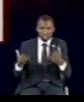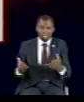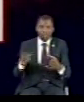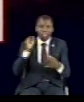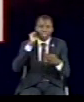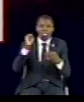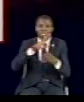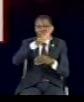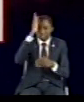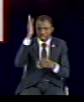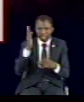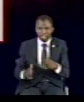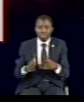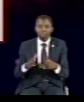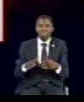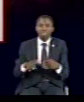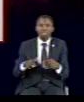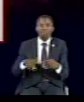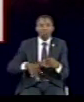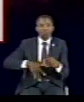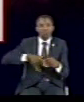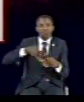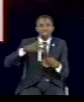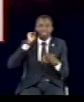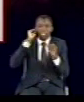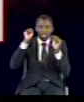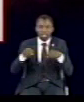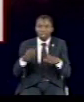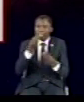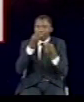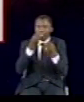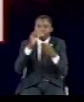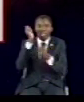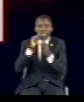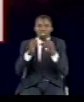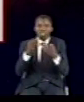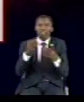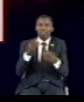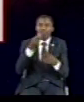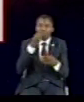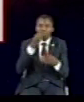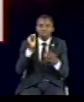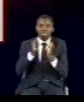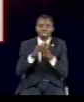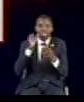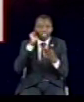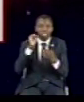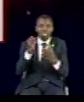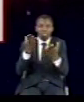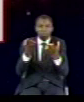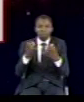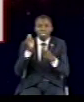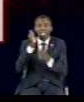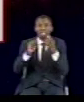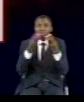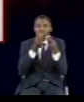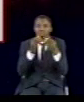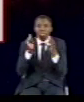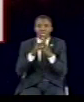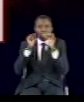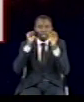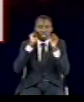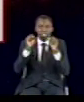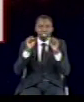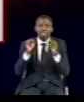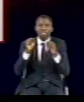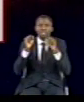eat at the time I want. I can eat any food I want, any food that I couldn't eat before. By God's grace, I